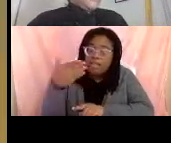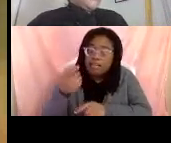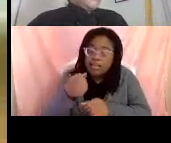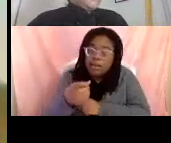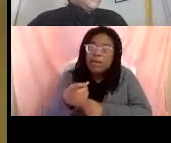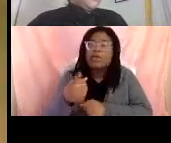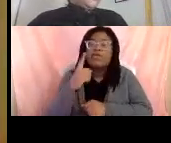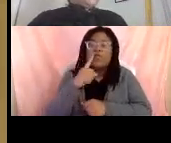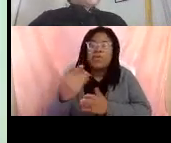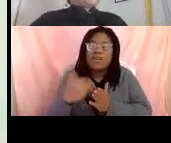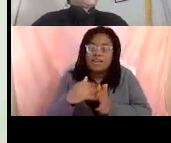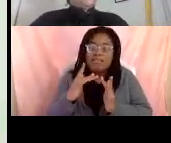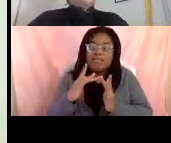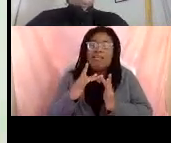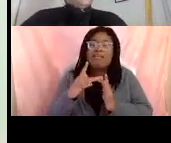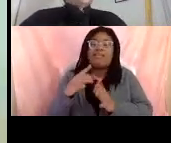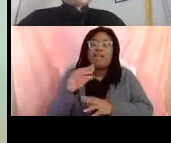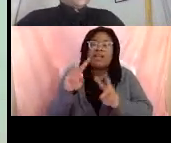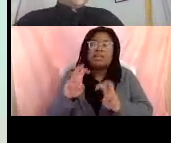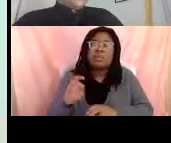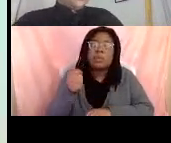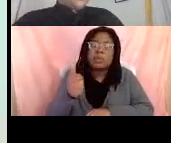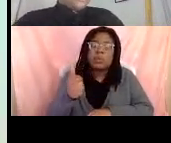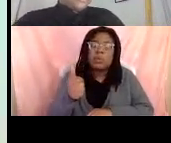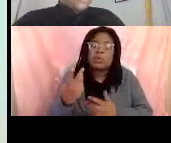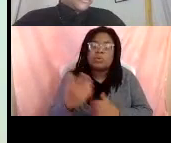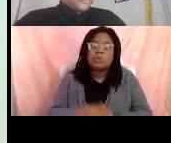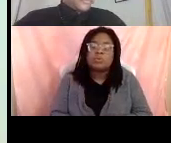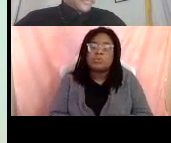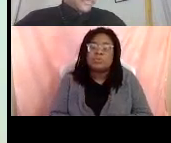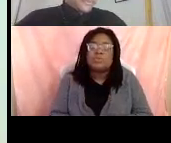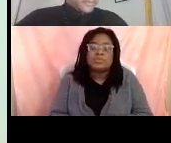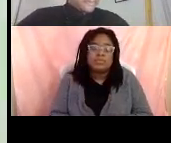and kind of explore at your own pace.